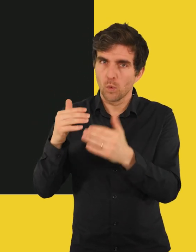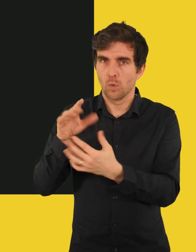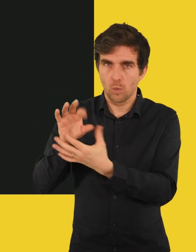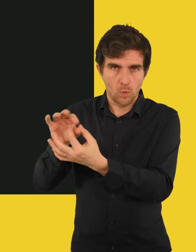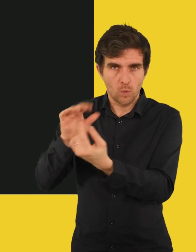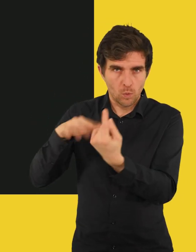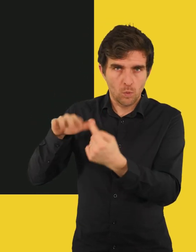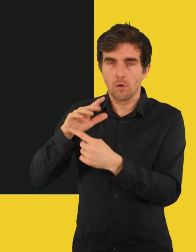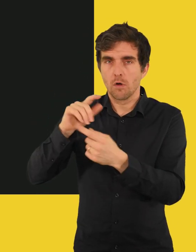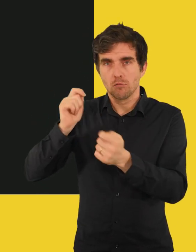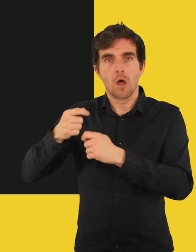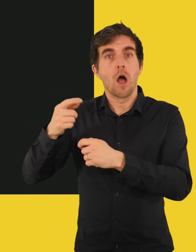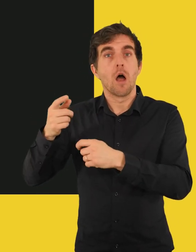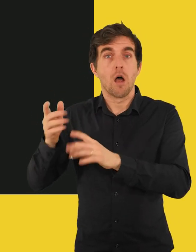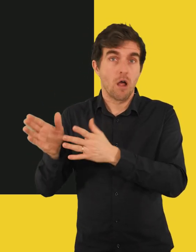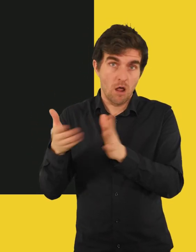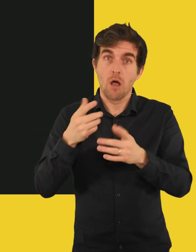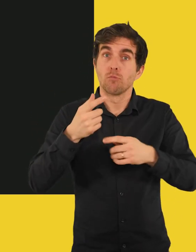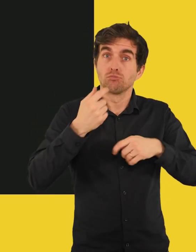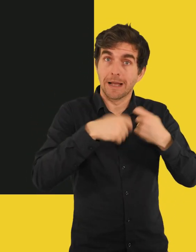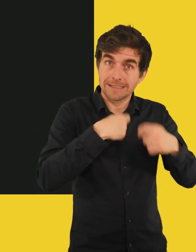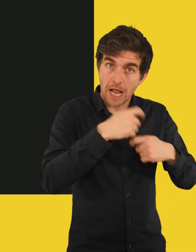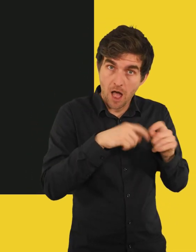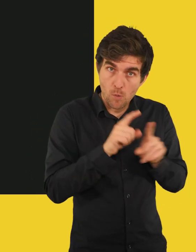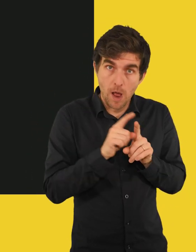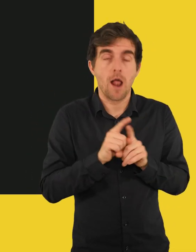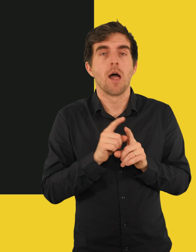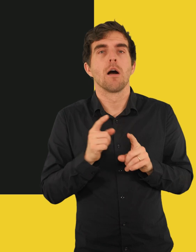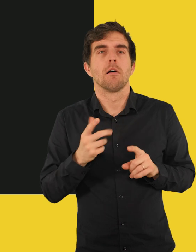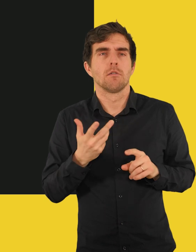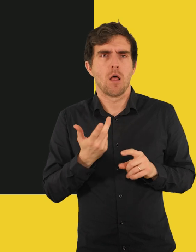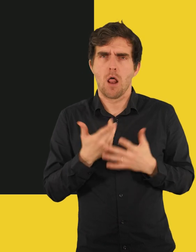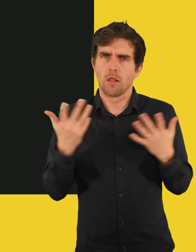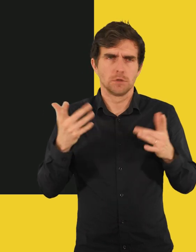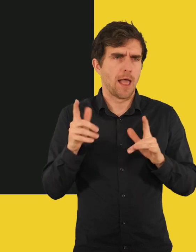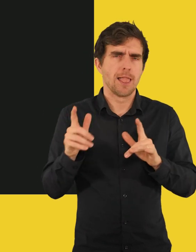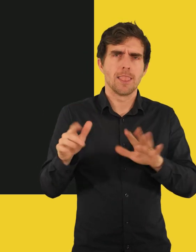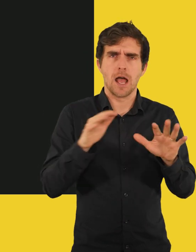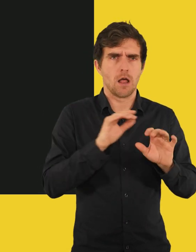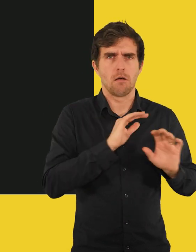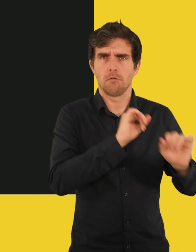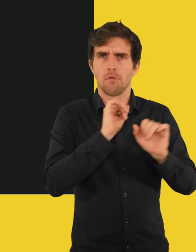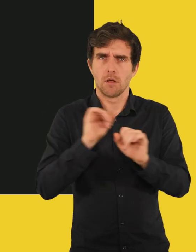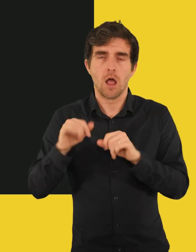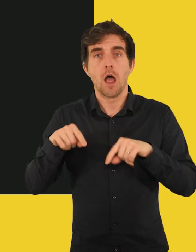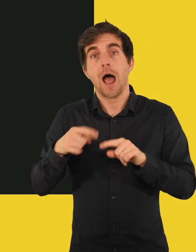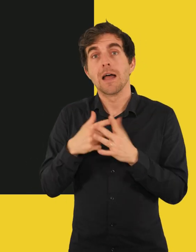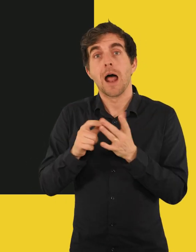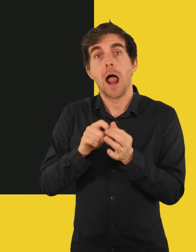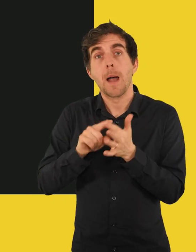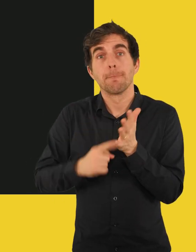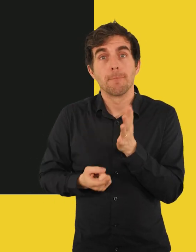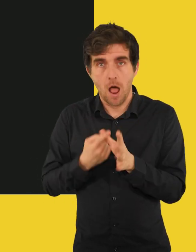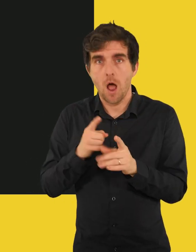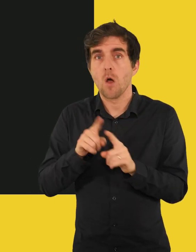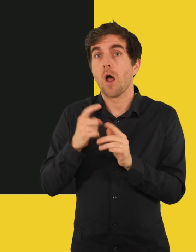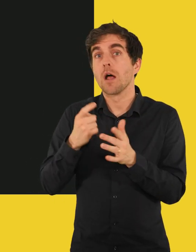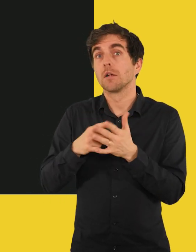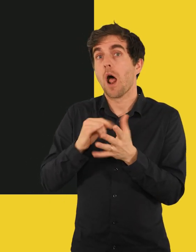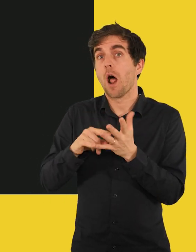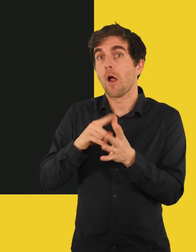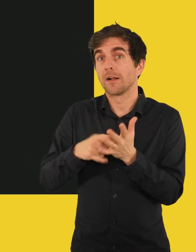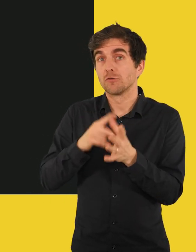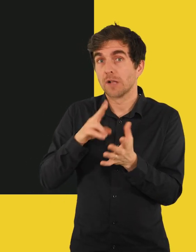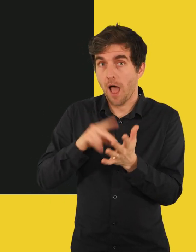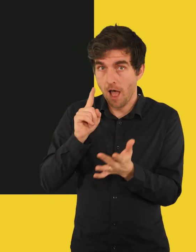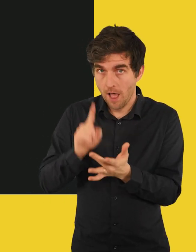and basically trying to recycle and use what is already there in their spaces. And they're from Kibera.